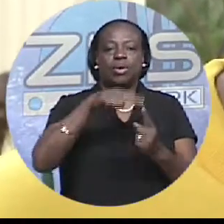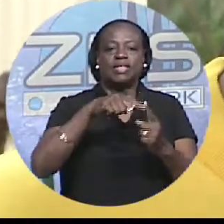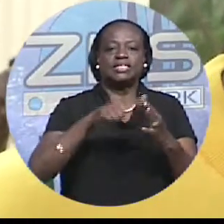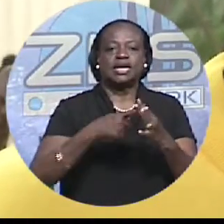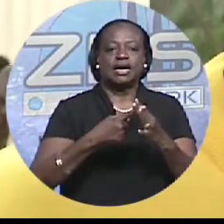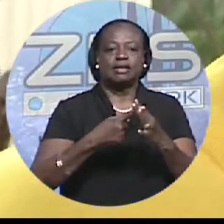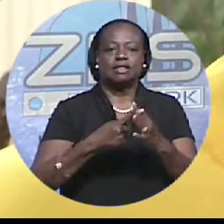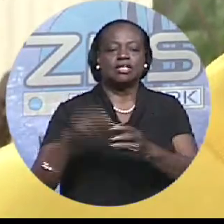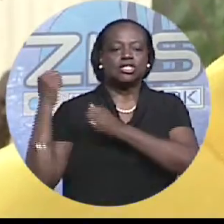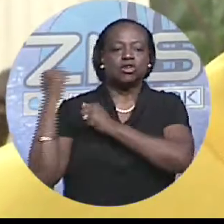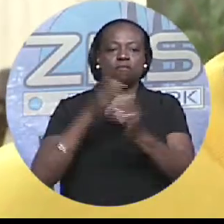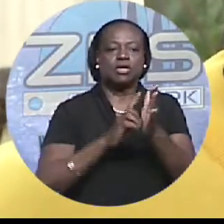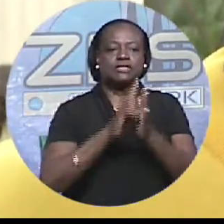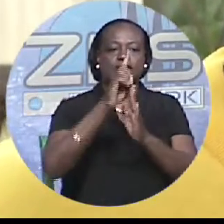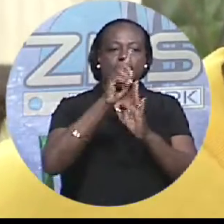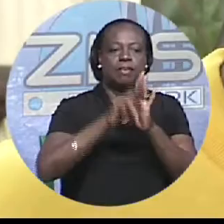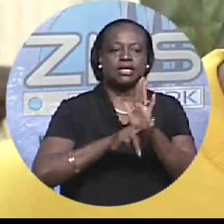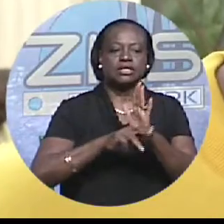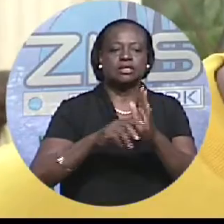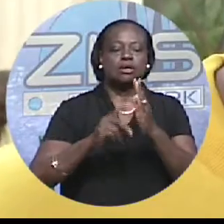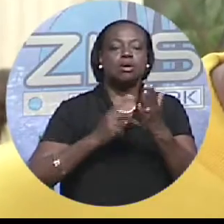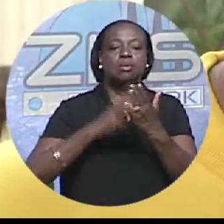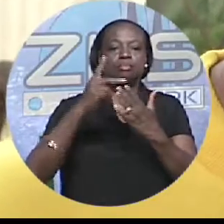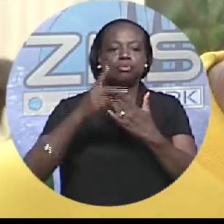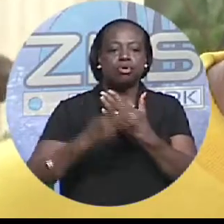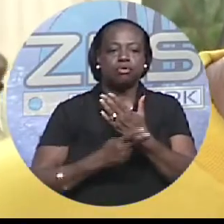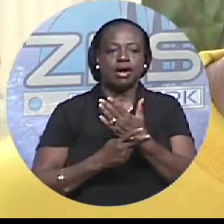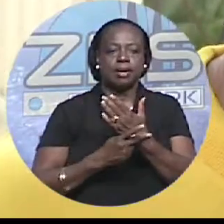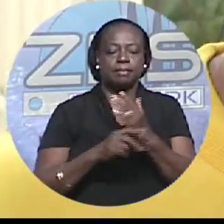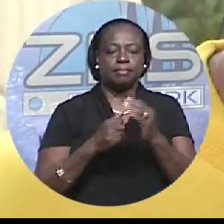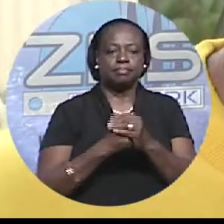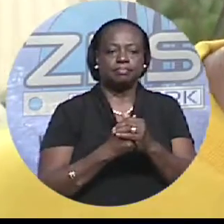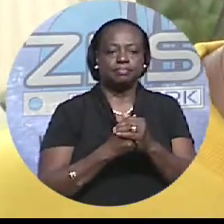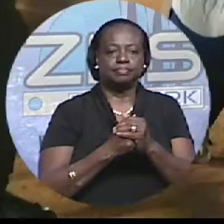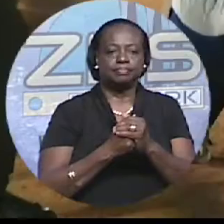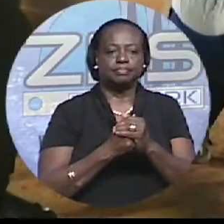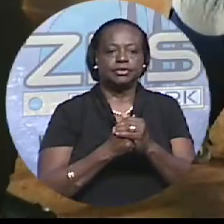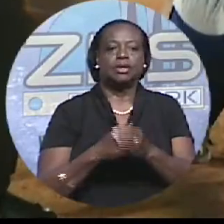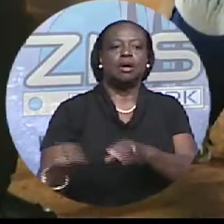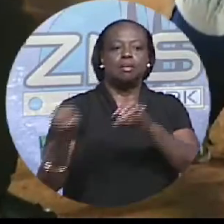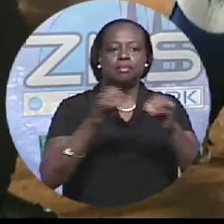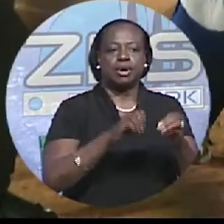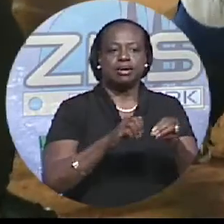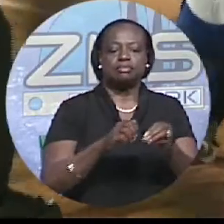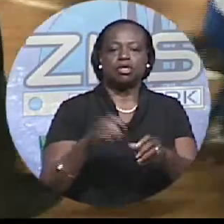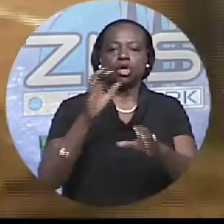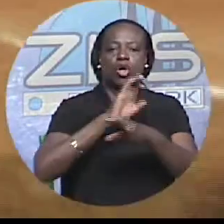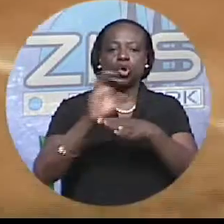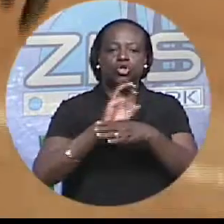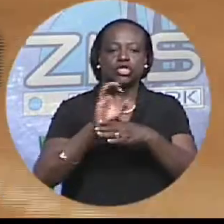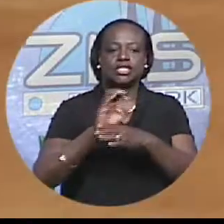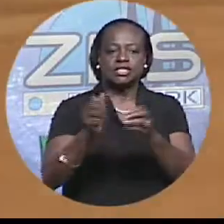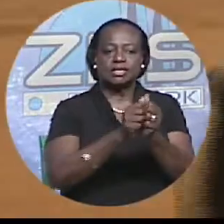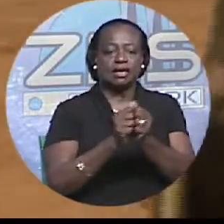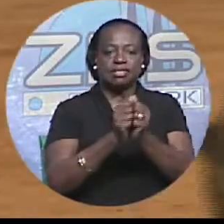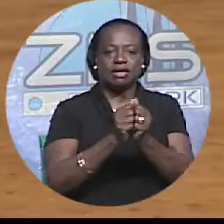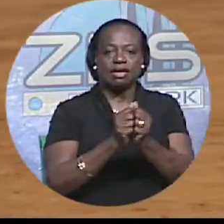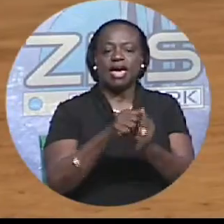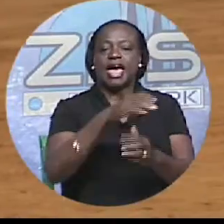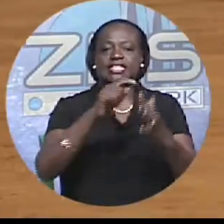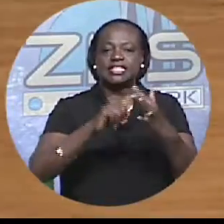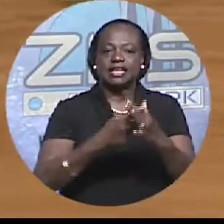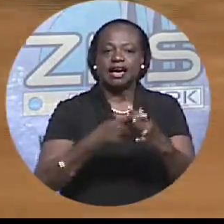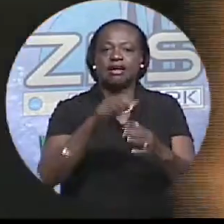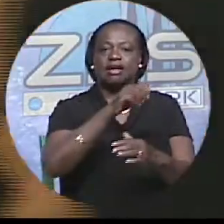I thought they did. We should have called all the coaches together who coach the ladies softball, bring them all to the table, and start a